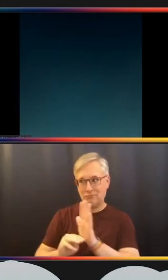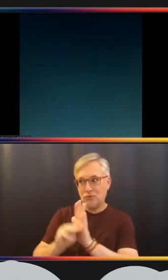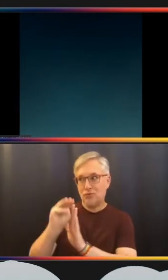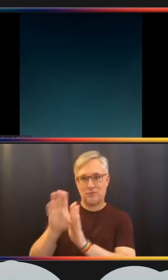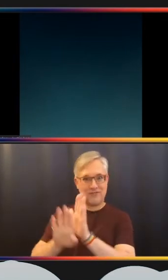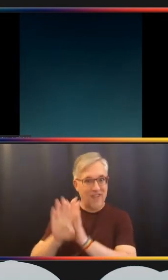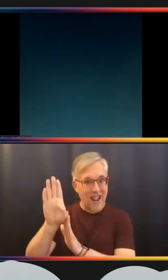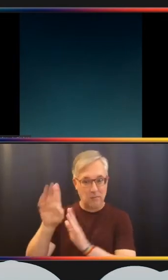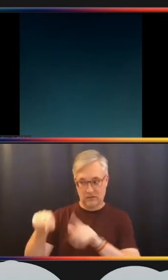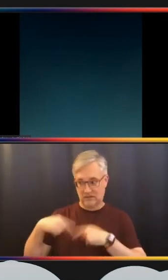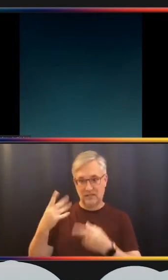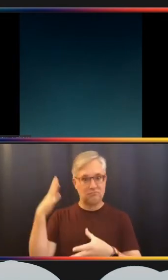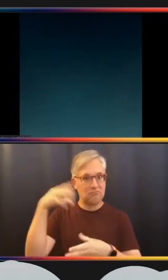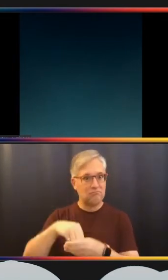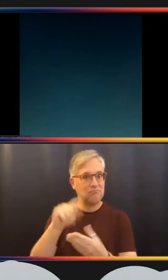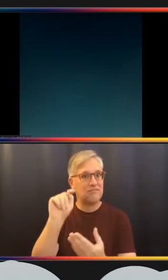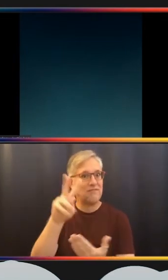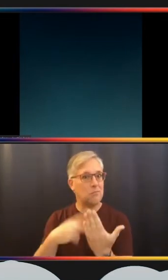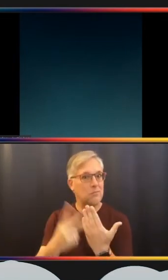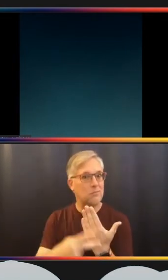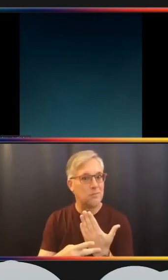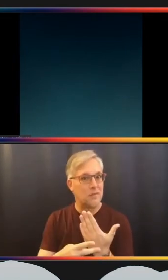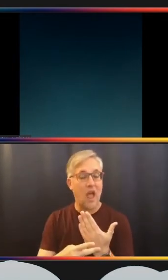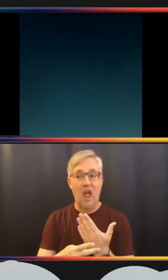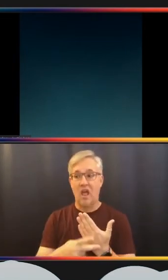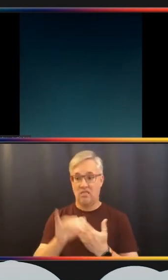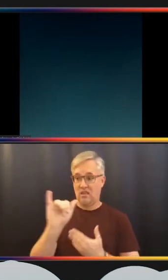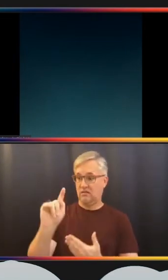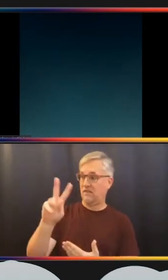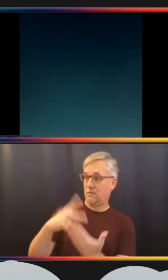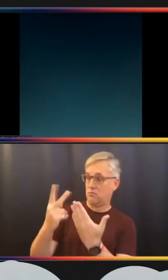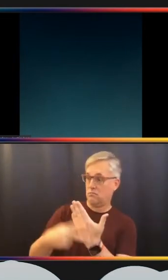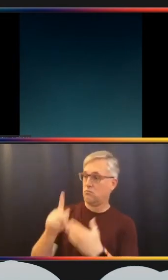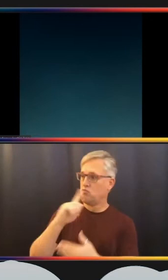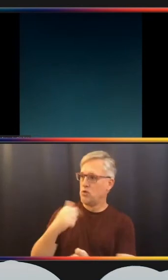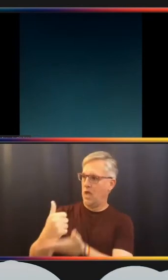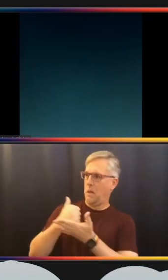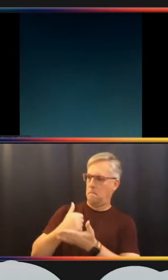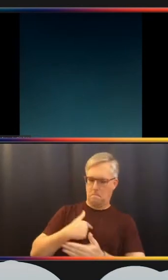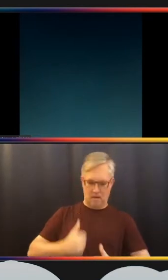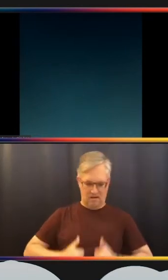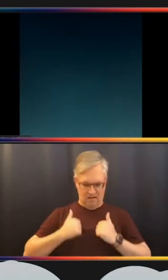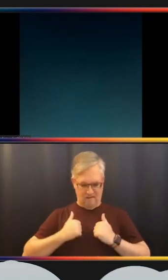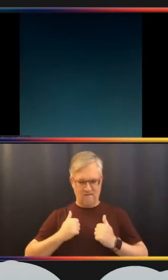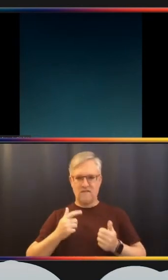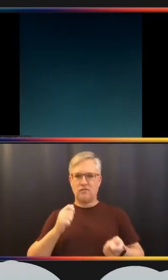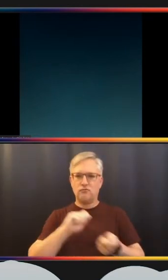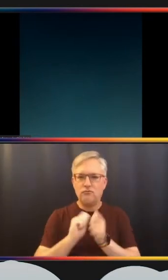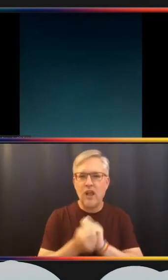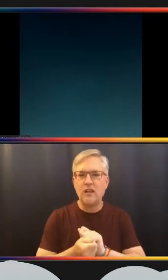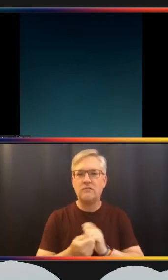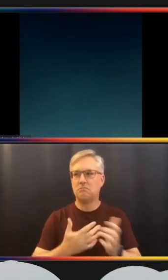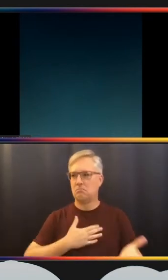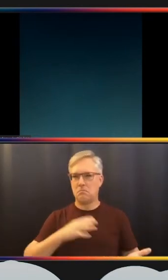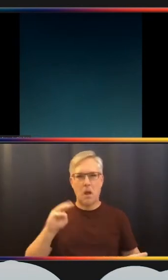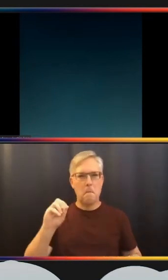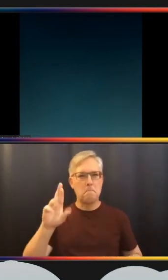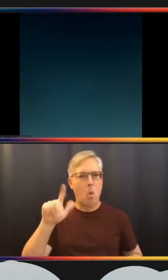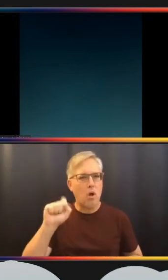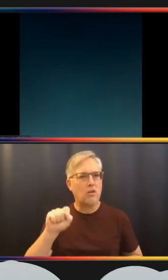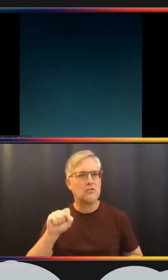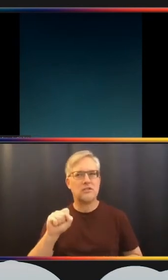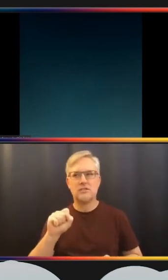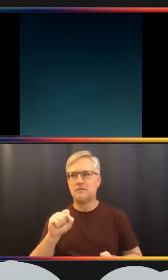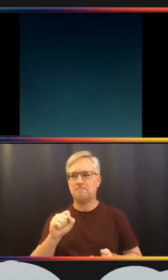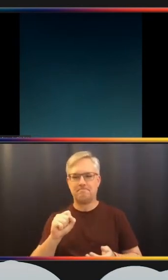and the show has been the catalyst for a lot of the changes I've had in my life, and a lot of morals that I've formed and friendships that